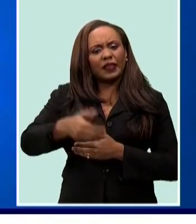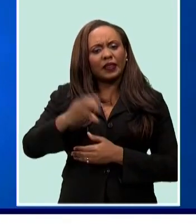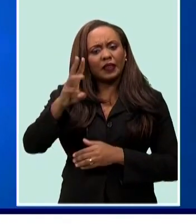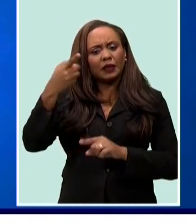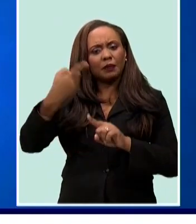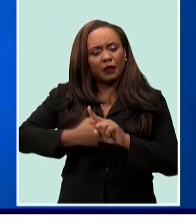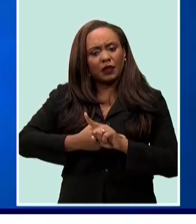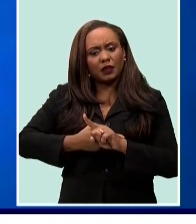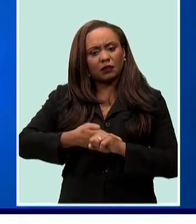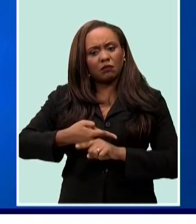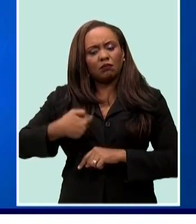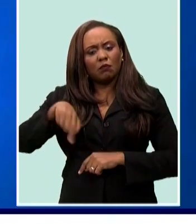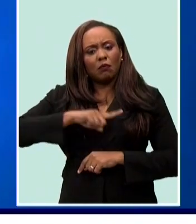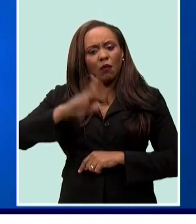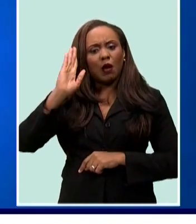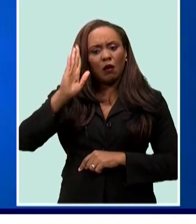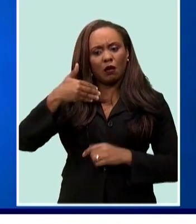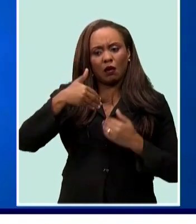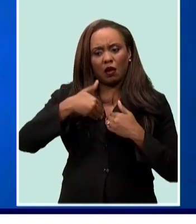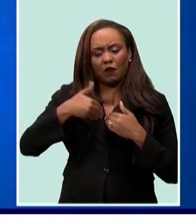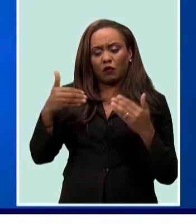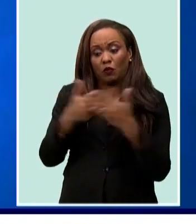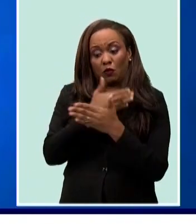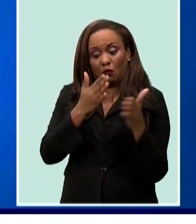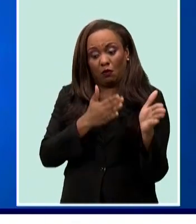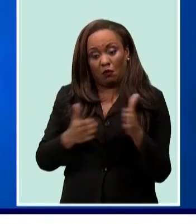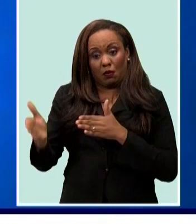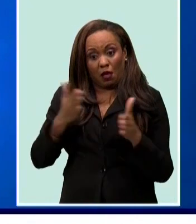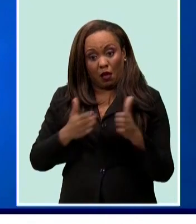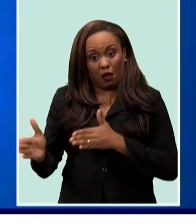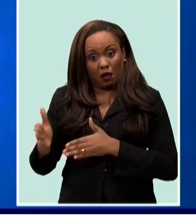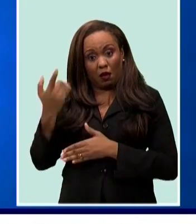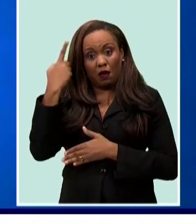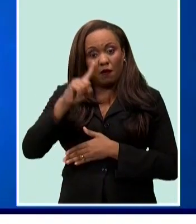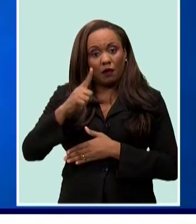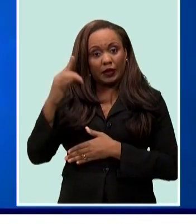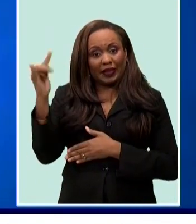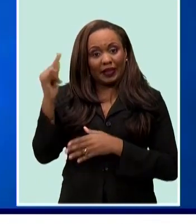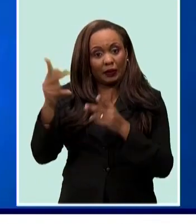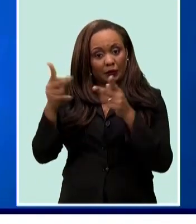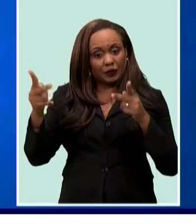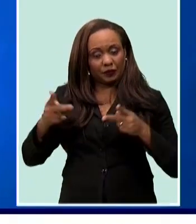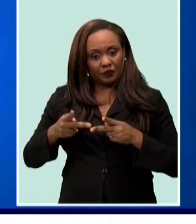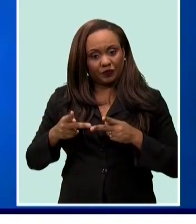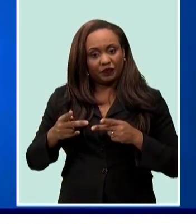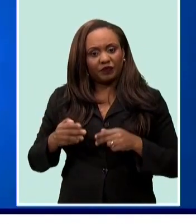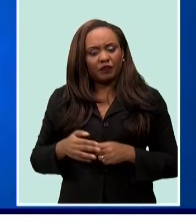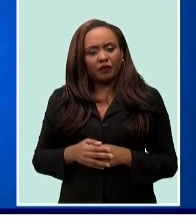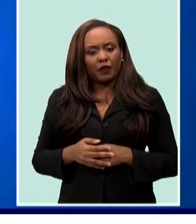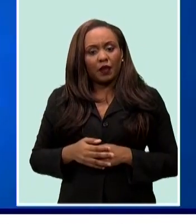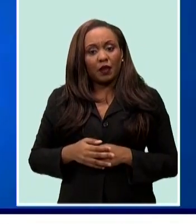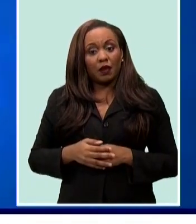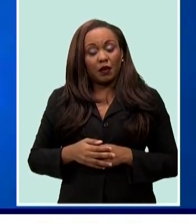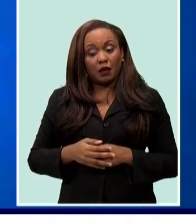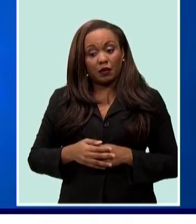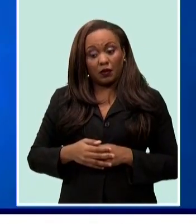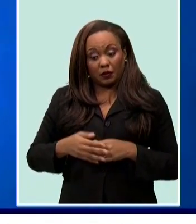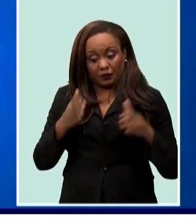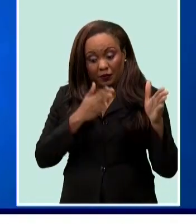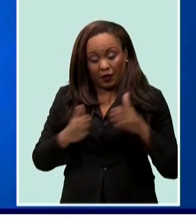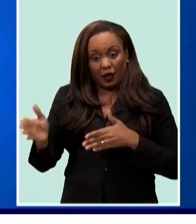have completed, for example, a new master plan for the airport, and we should be on the road thereafter